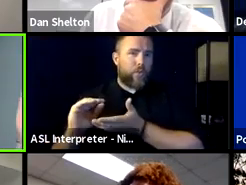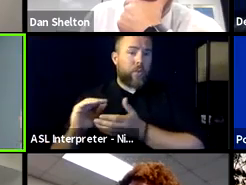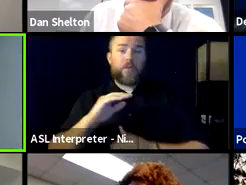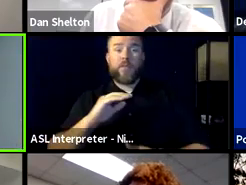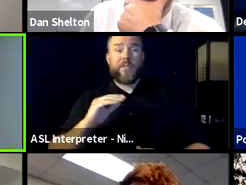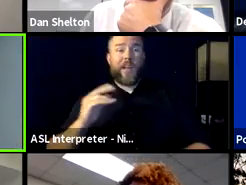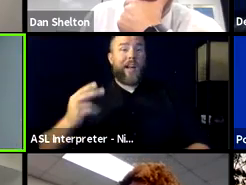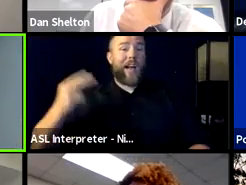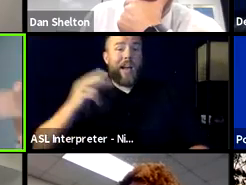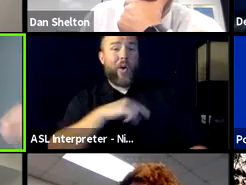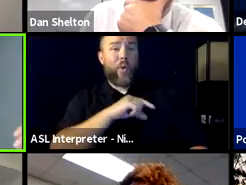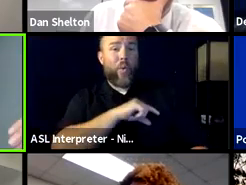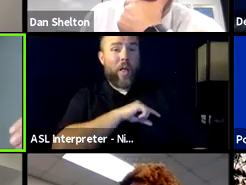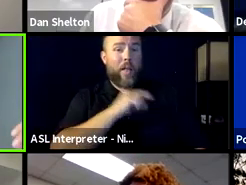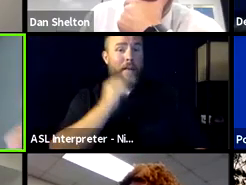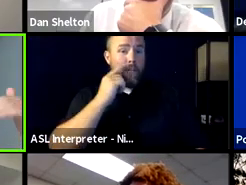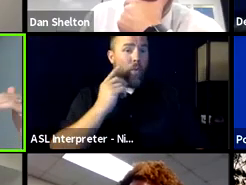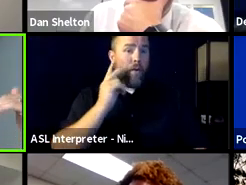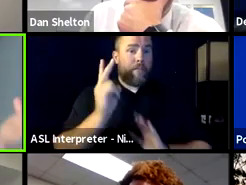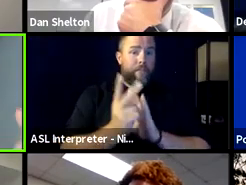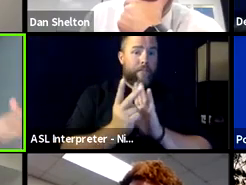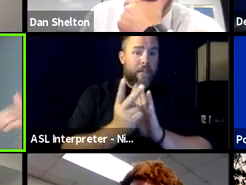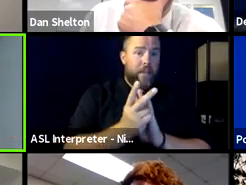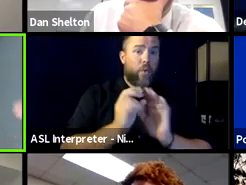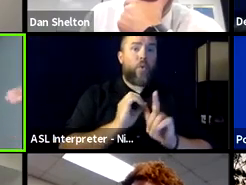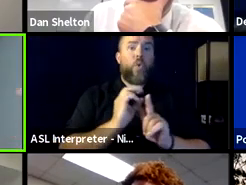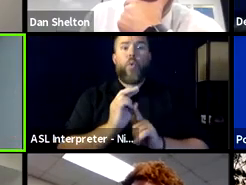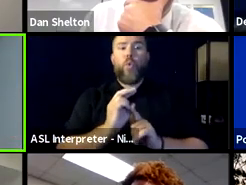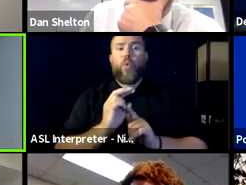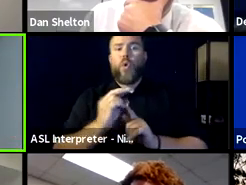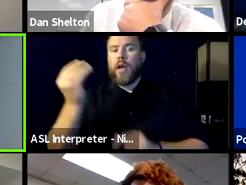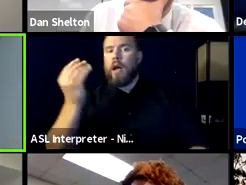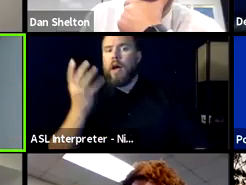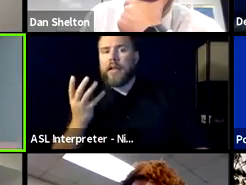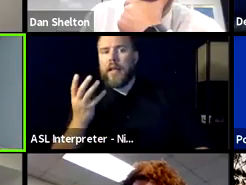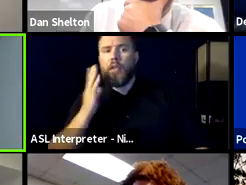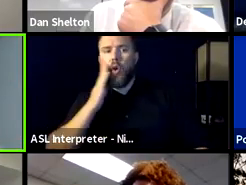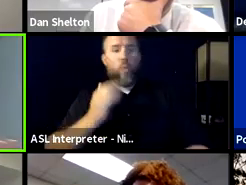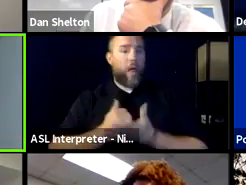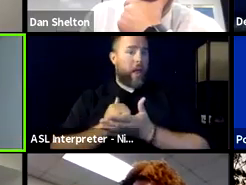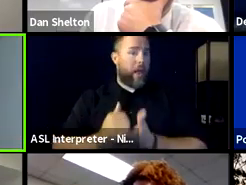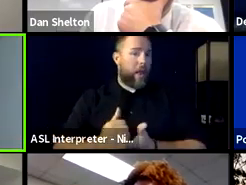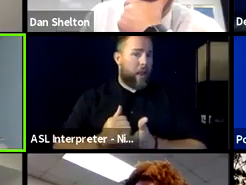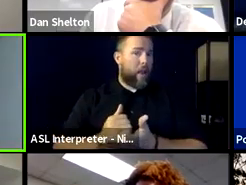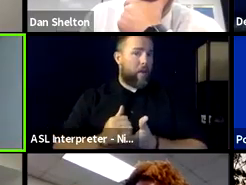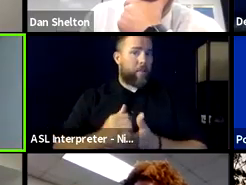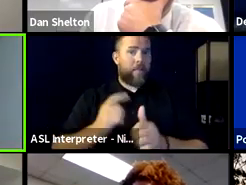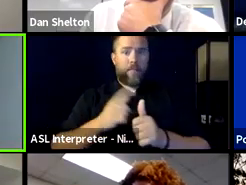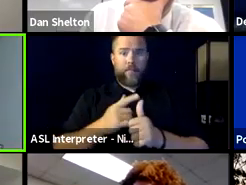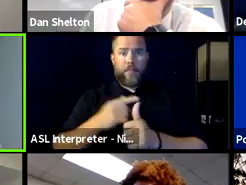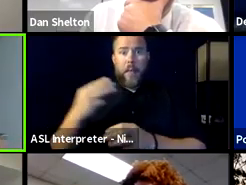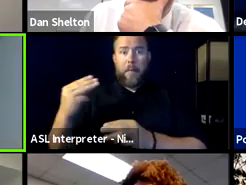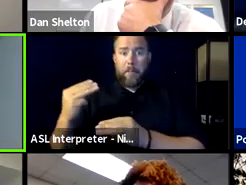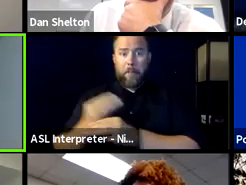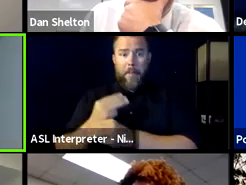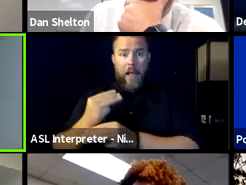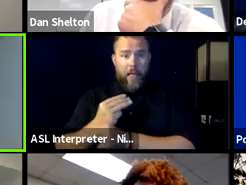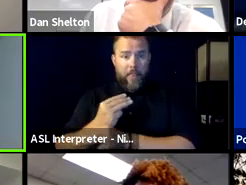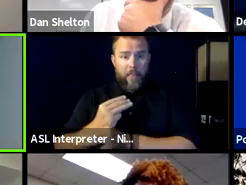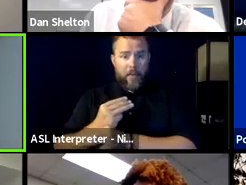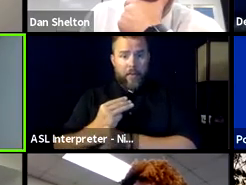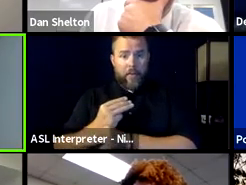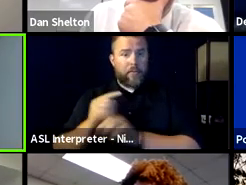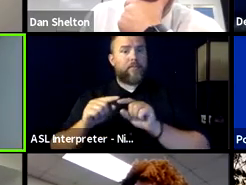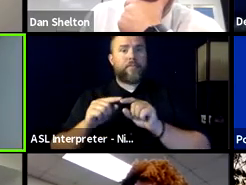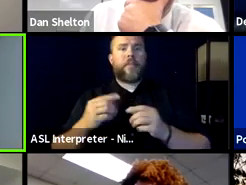quality video or content that helps our children succeed. Math, fourth grade math is math across